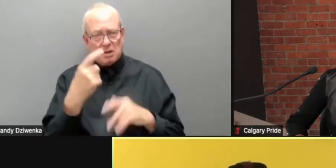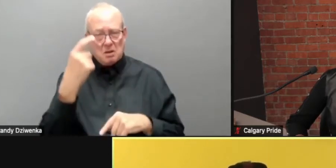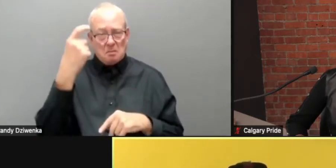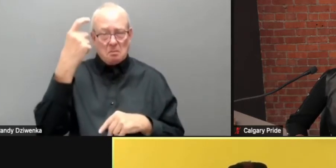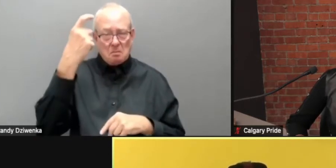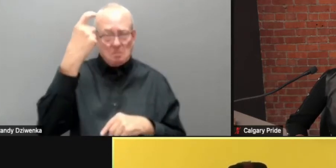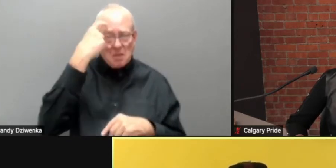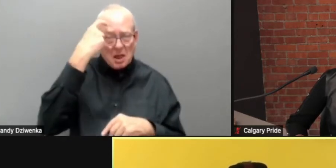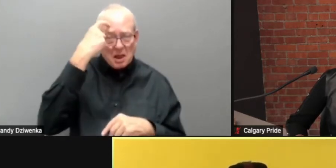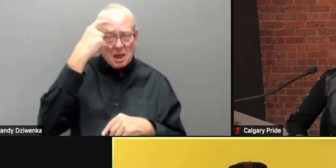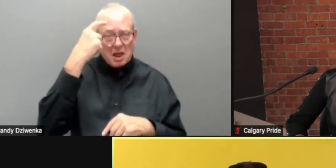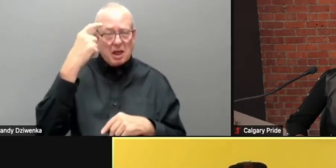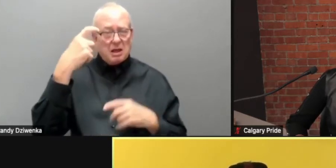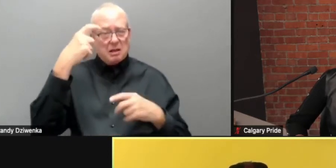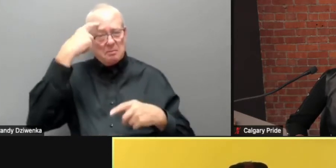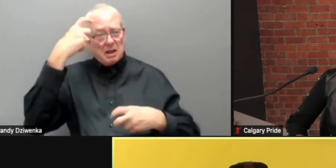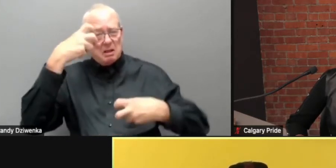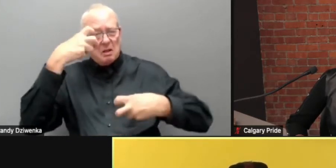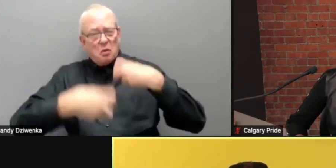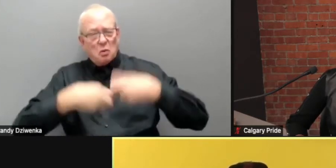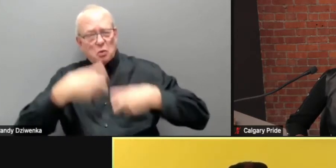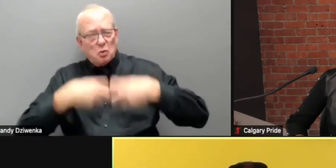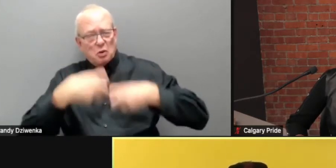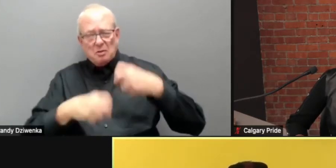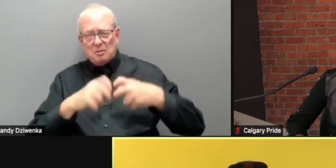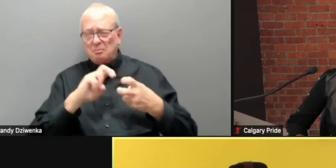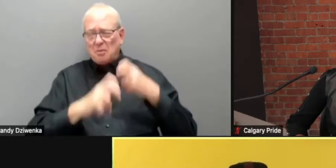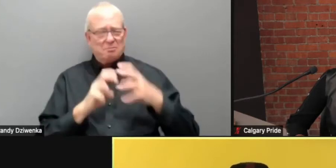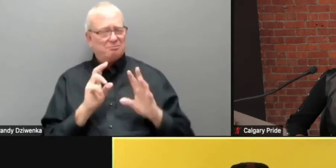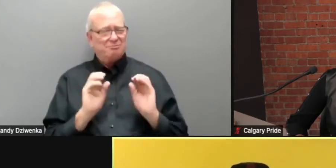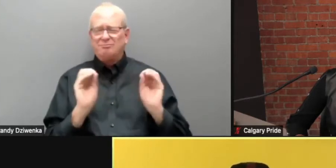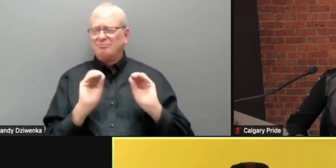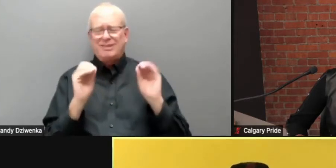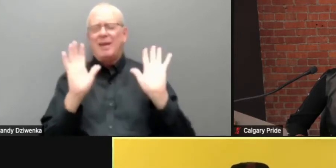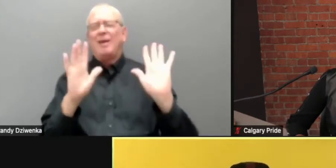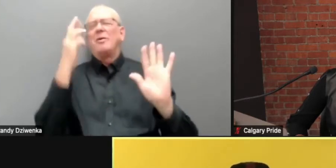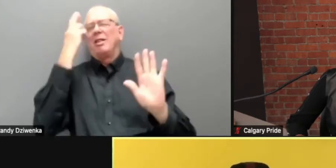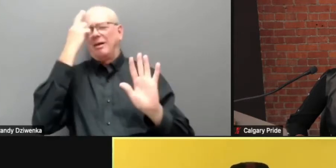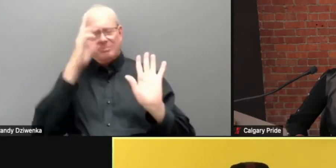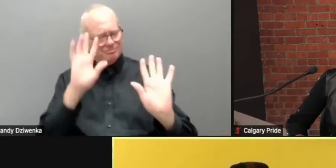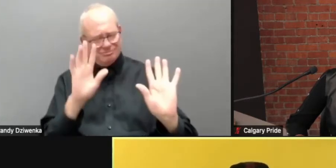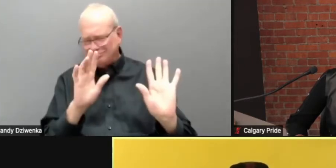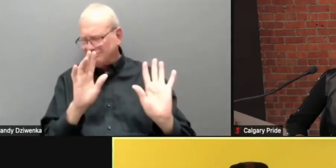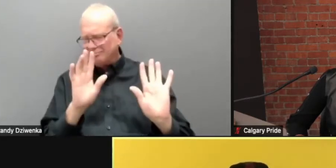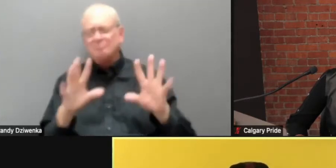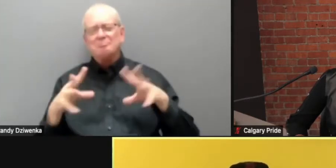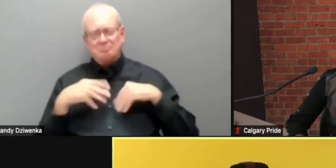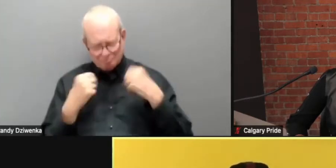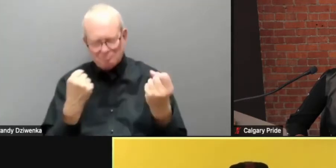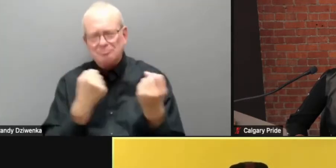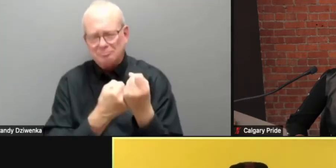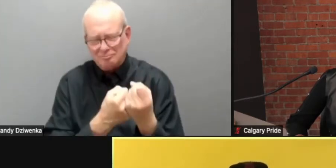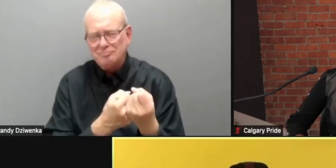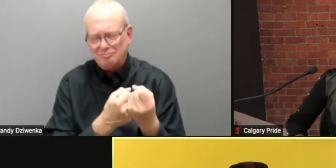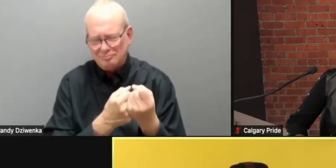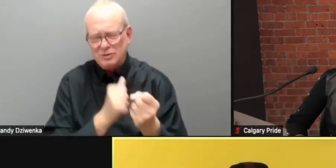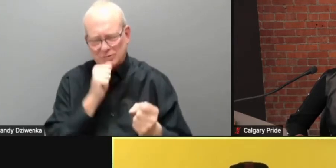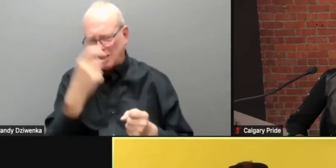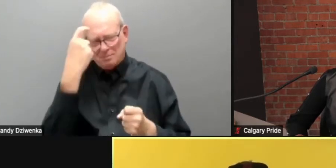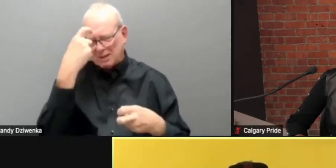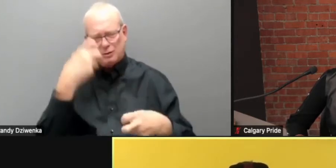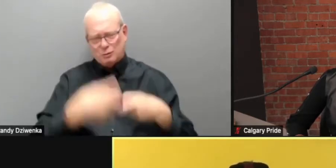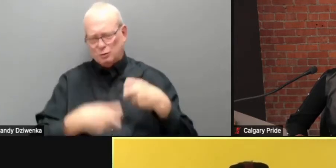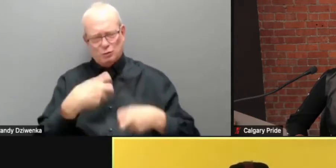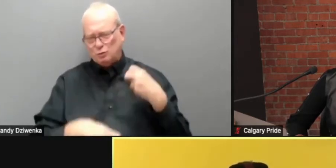course supporting us in a big way. And a lot of change has happened. I mean, there is still not a lot more to be done,